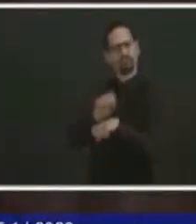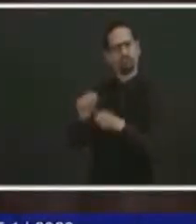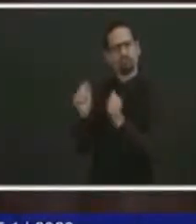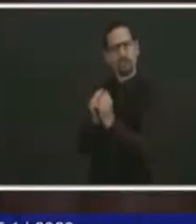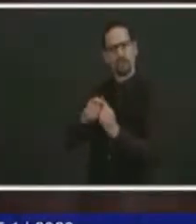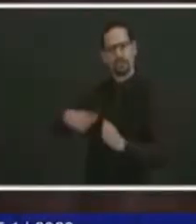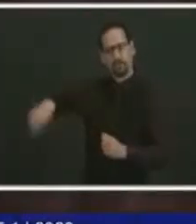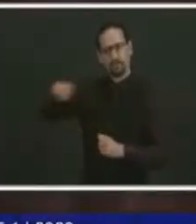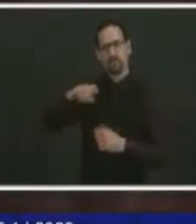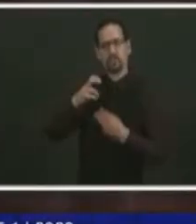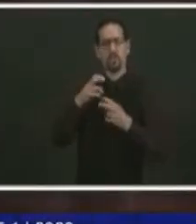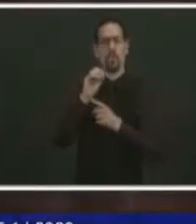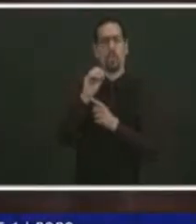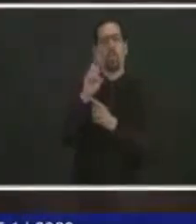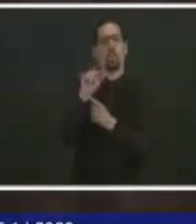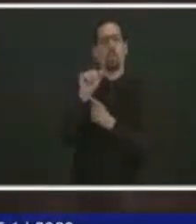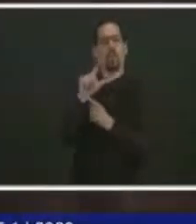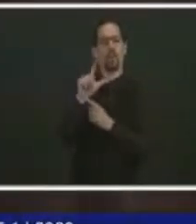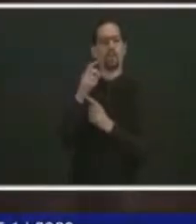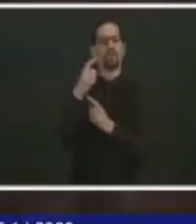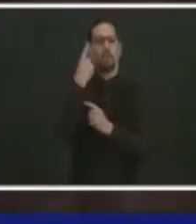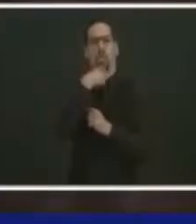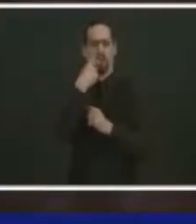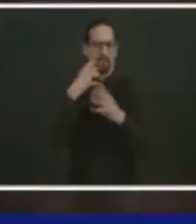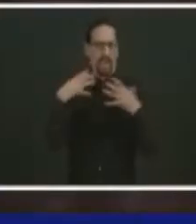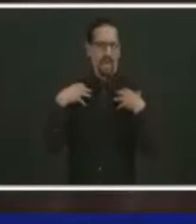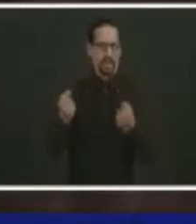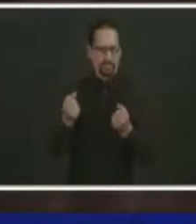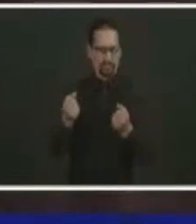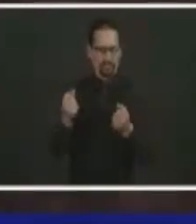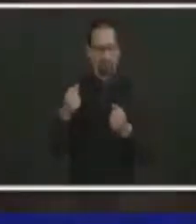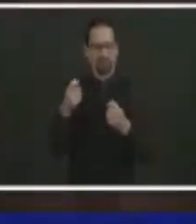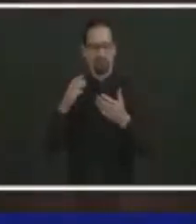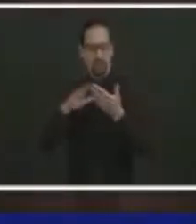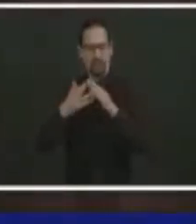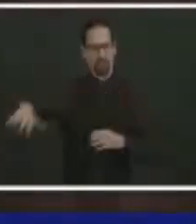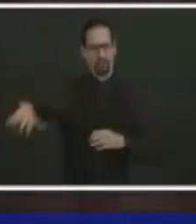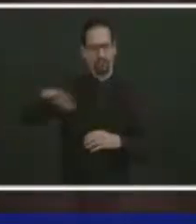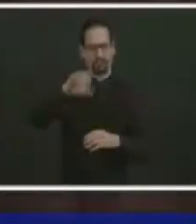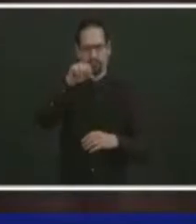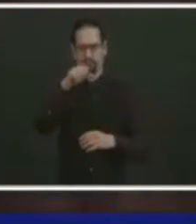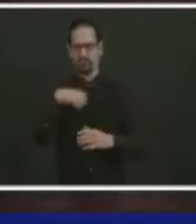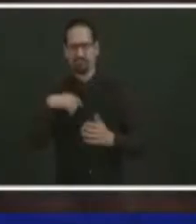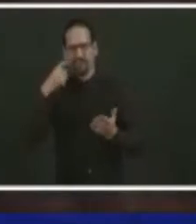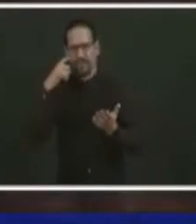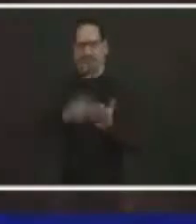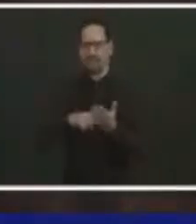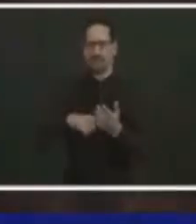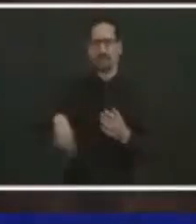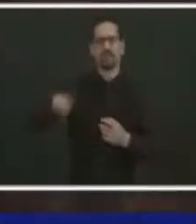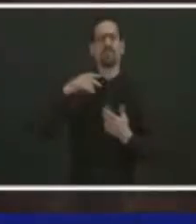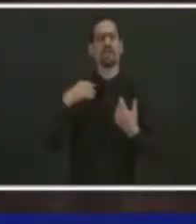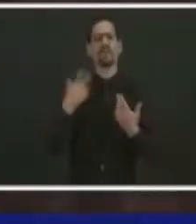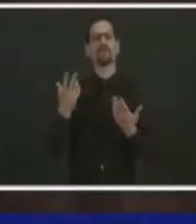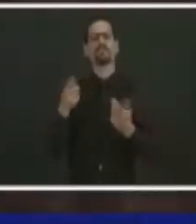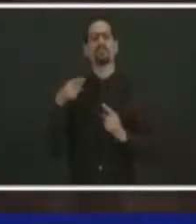community, recognizing the specific and unique elements that occur with that community. So